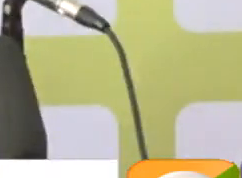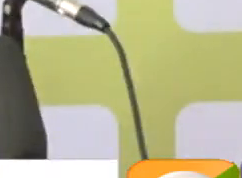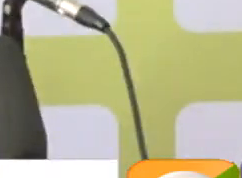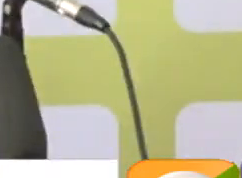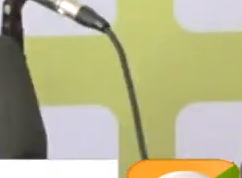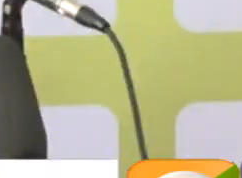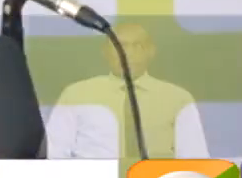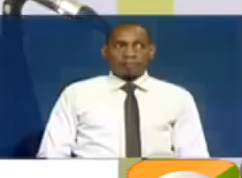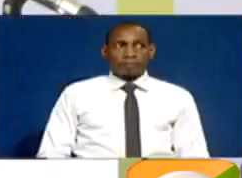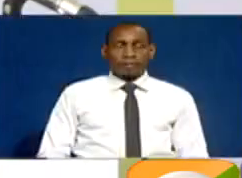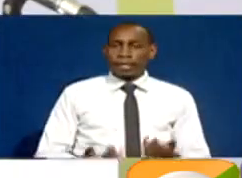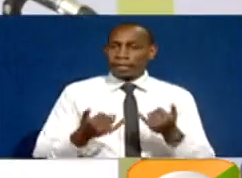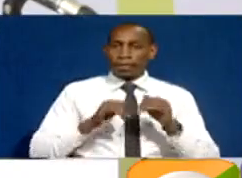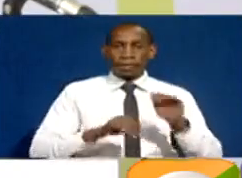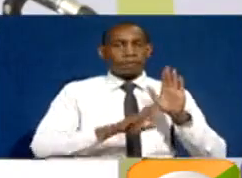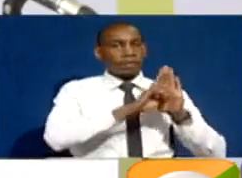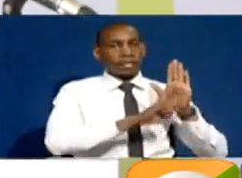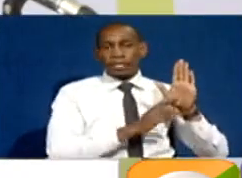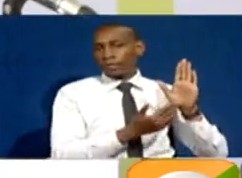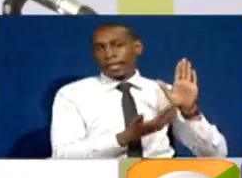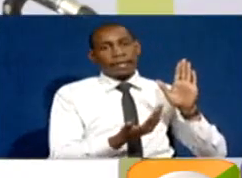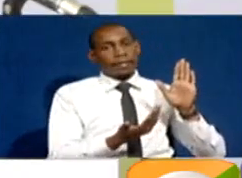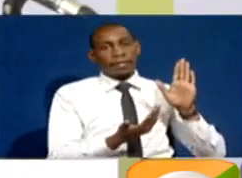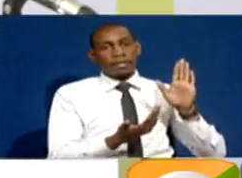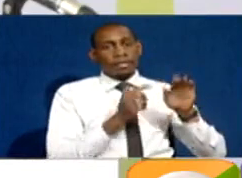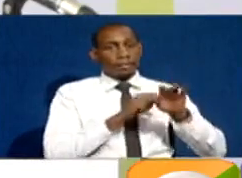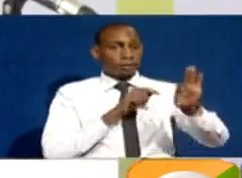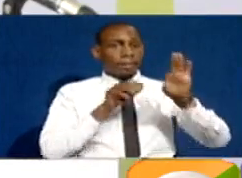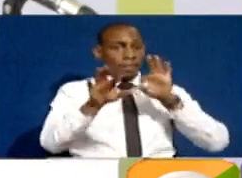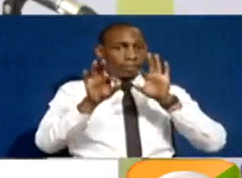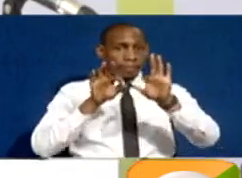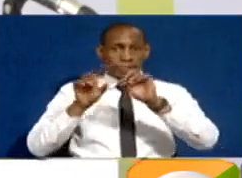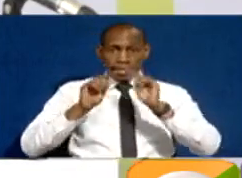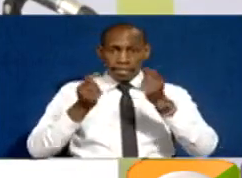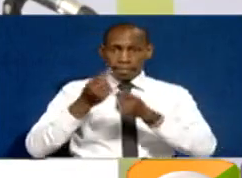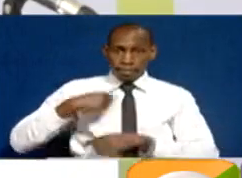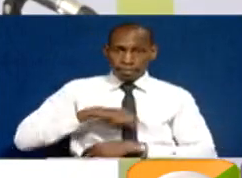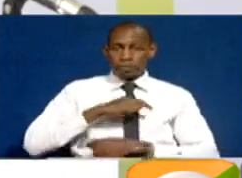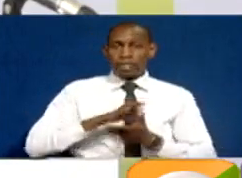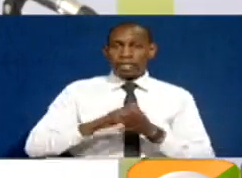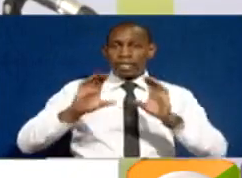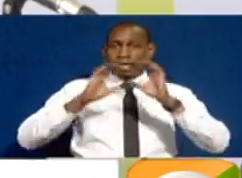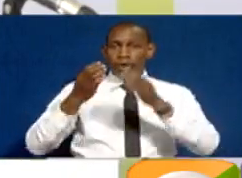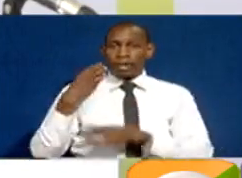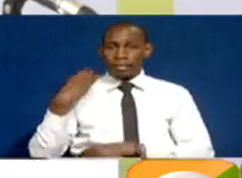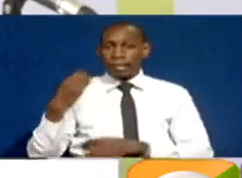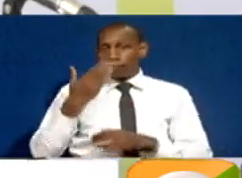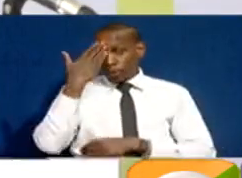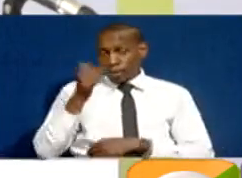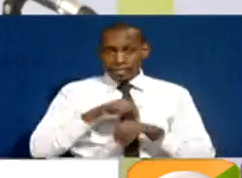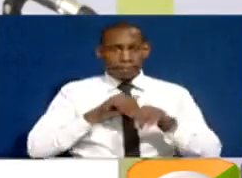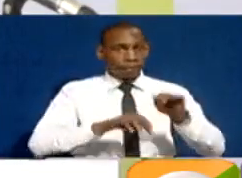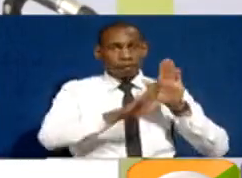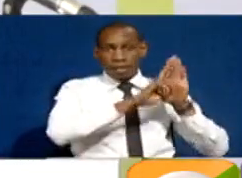And we therefore have to comply with the regulations in selection of our teams for World Championships. Because if we